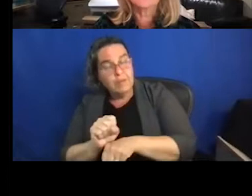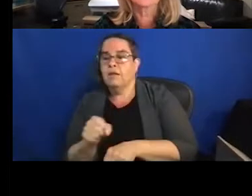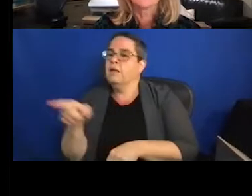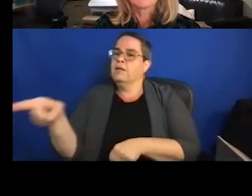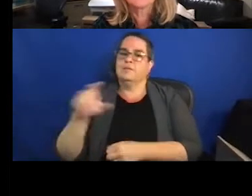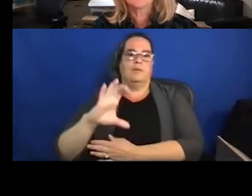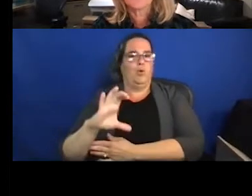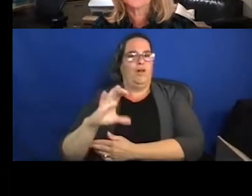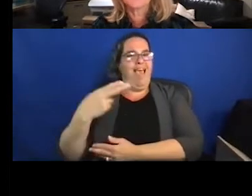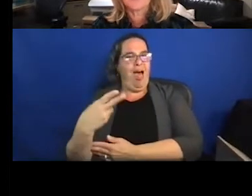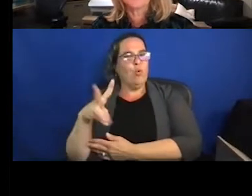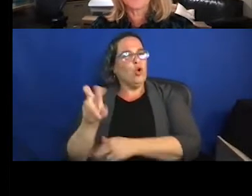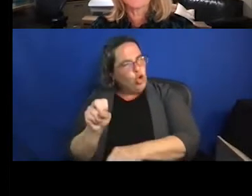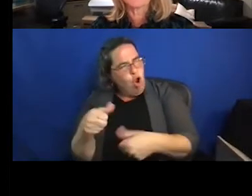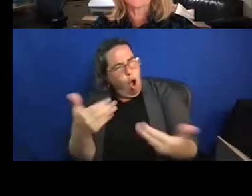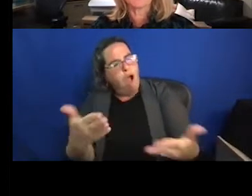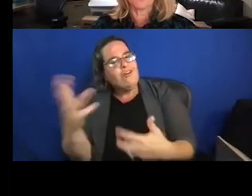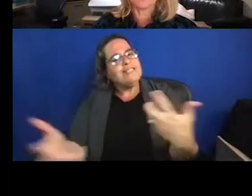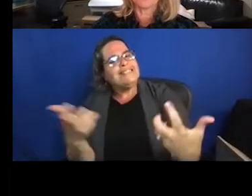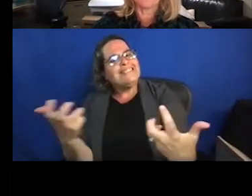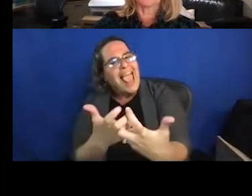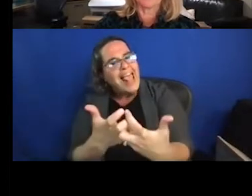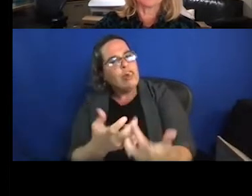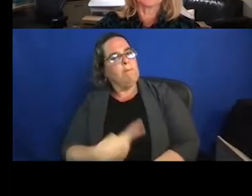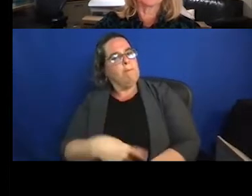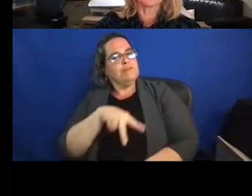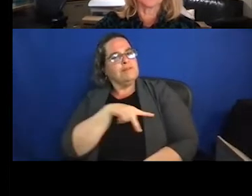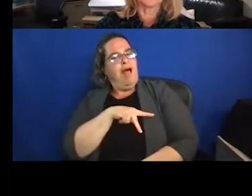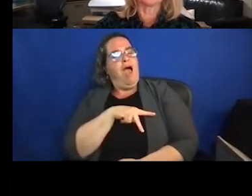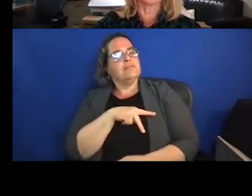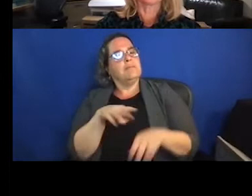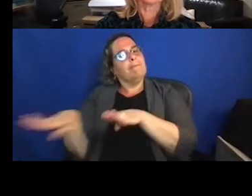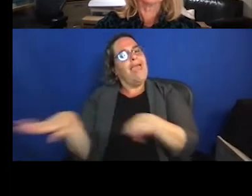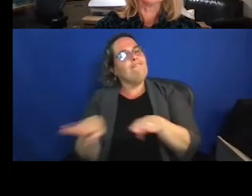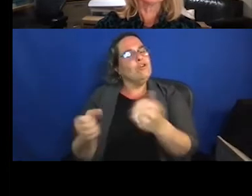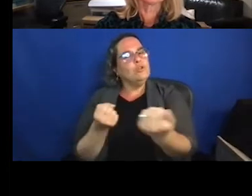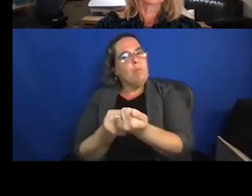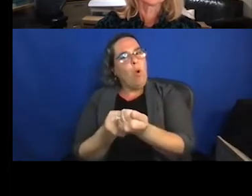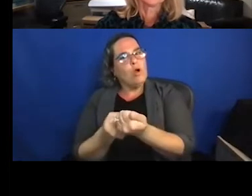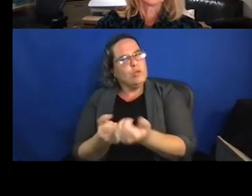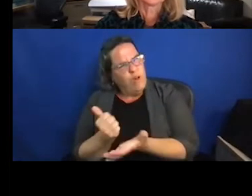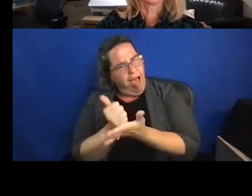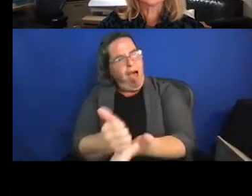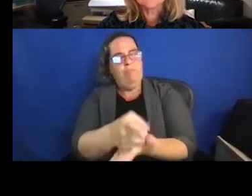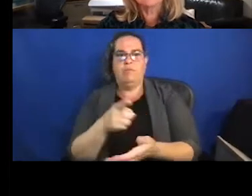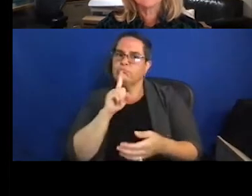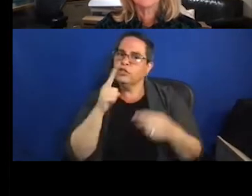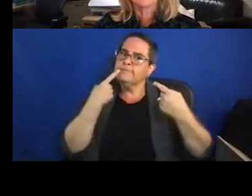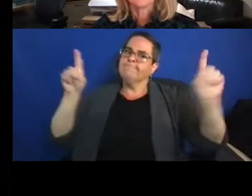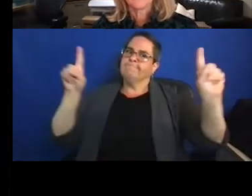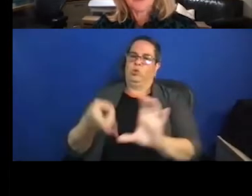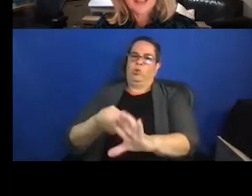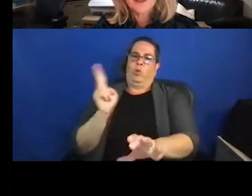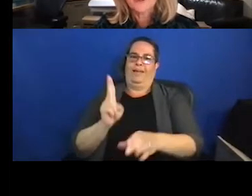knowledge of the participant's home and their community, so that if the participant wanted help to quit smoking, these people were in